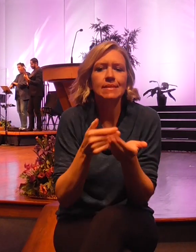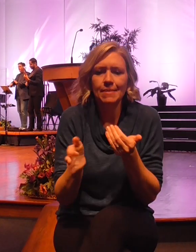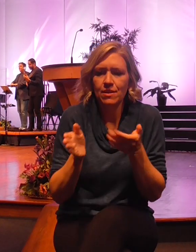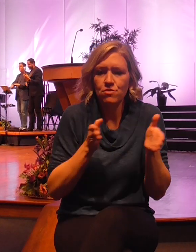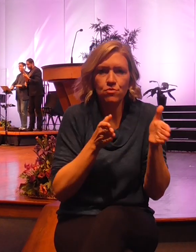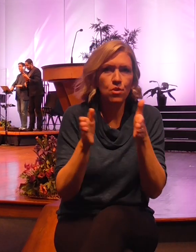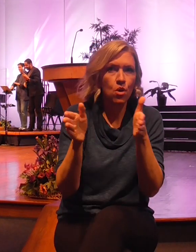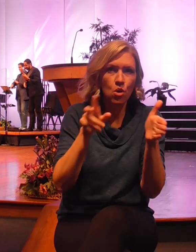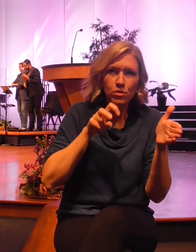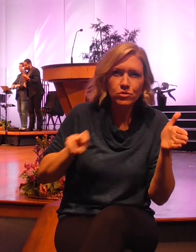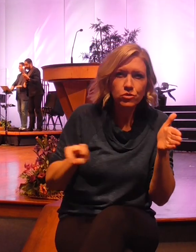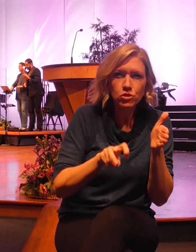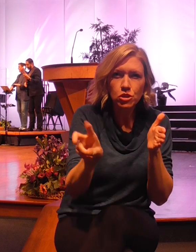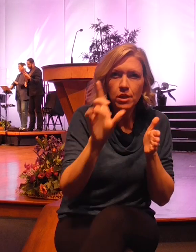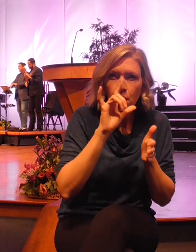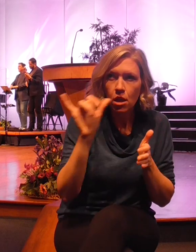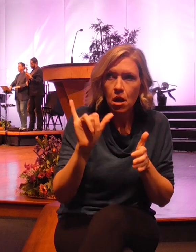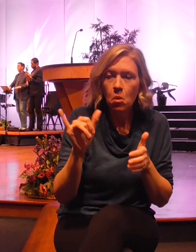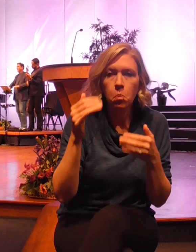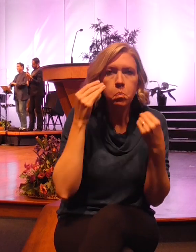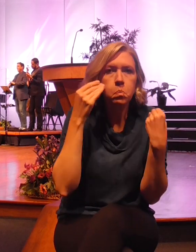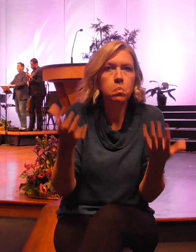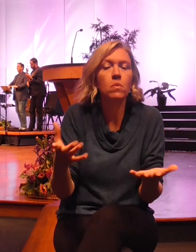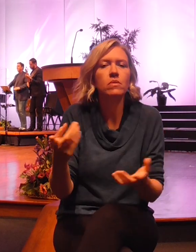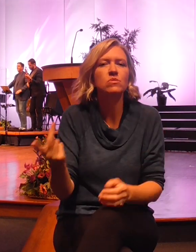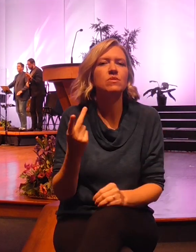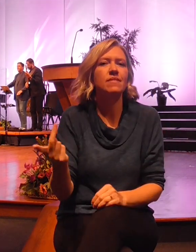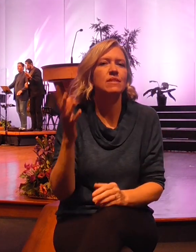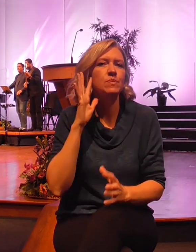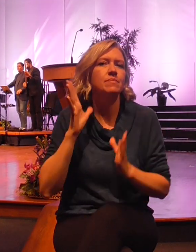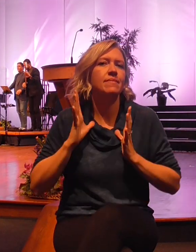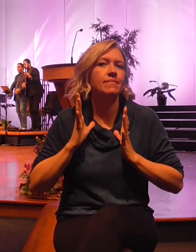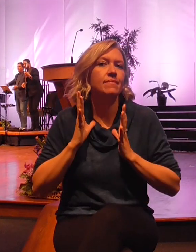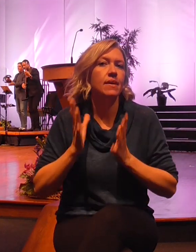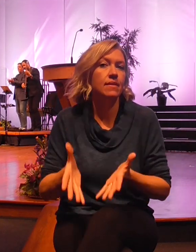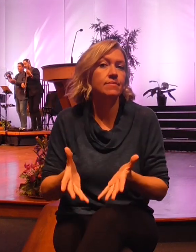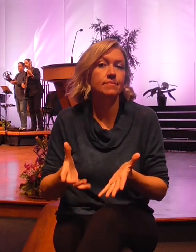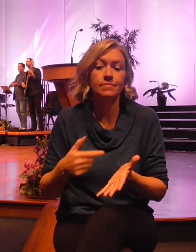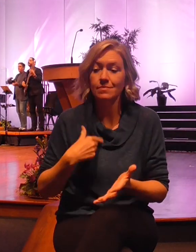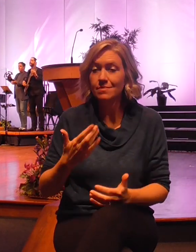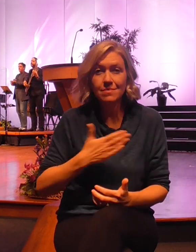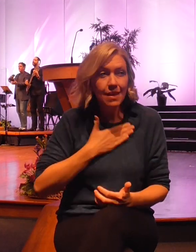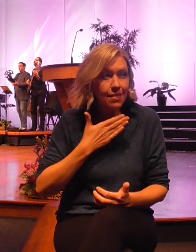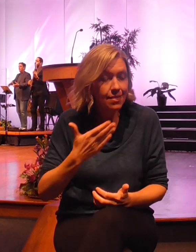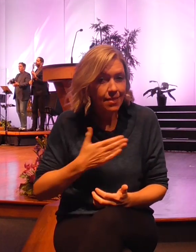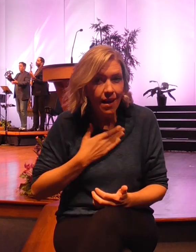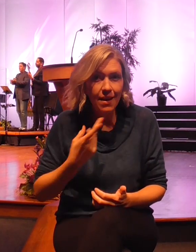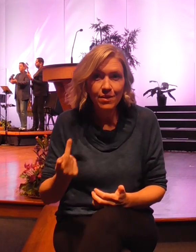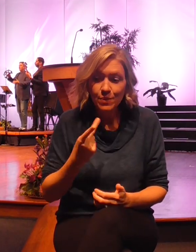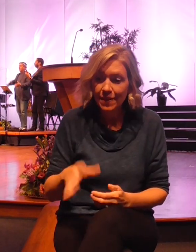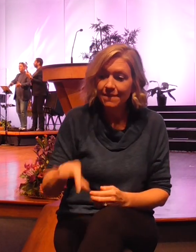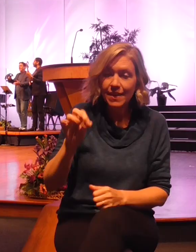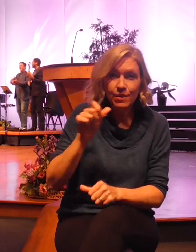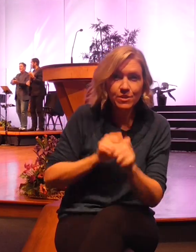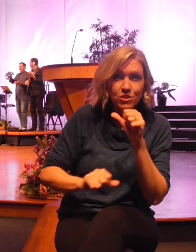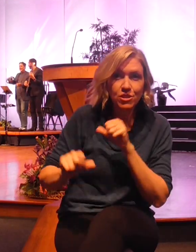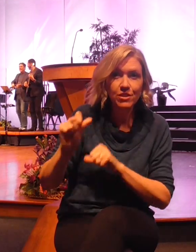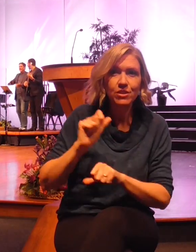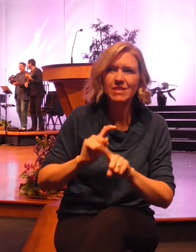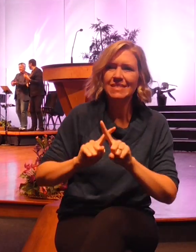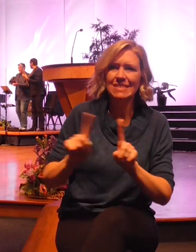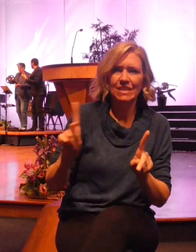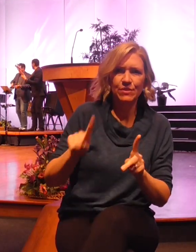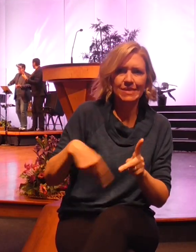go, I know we're going to be just fine. And I'm so glad that we found each other.